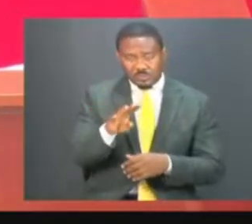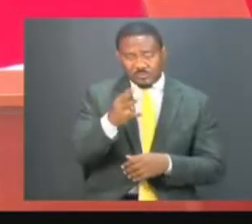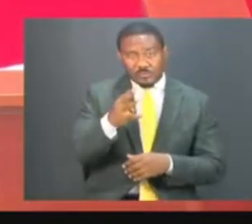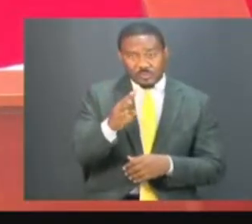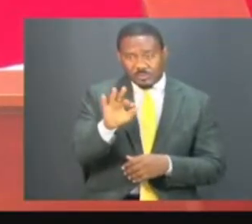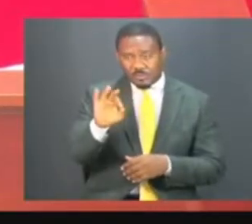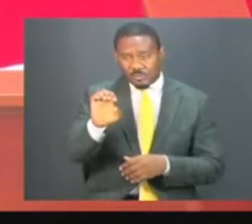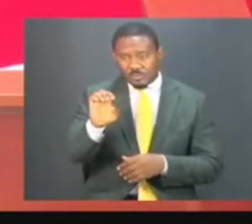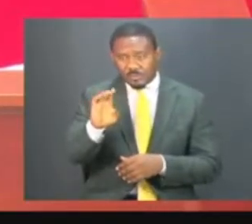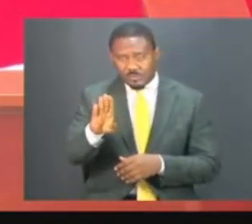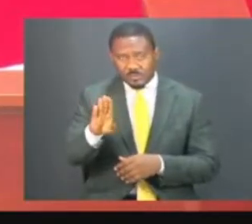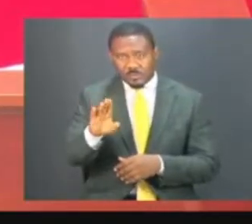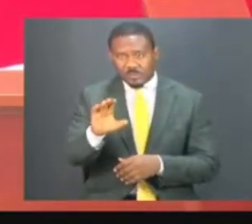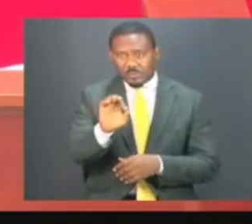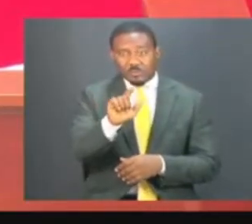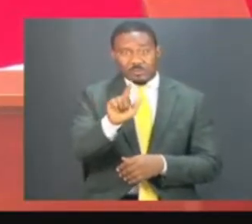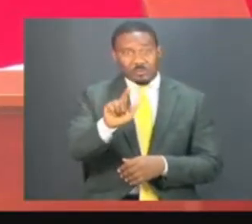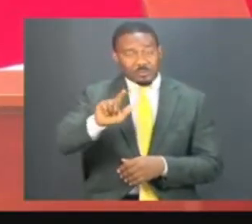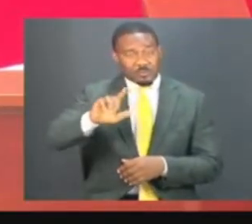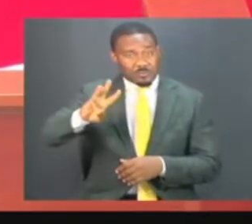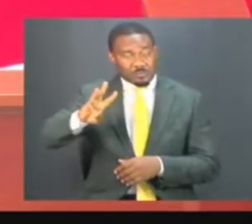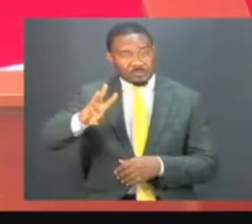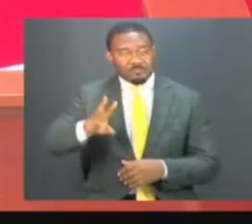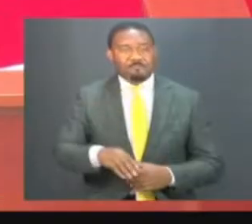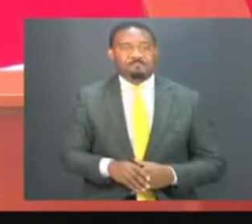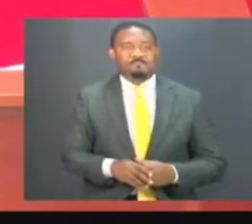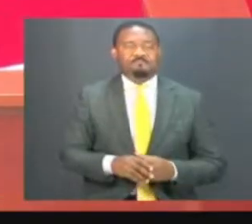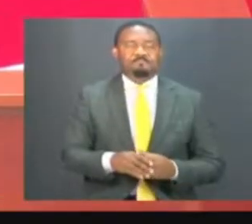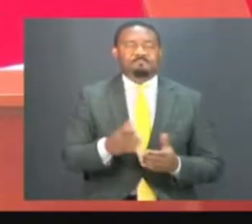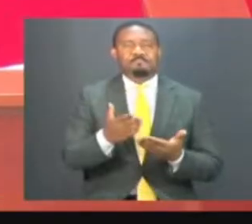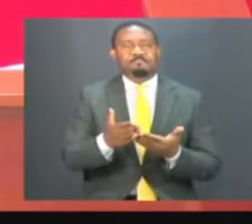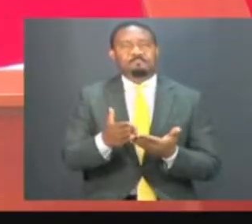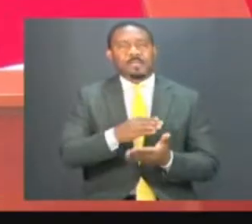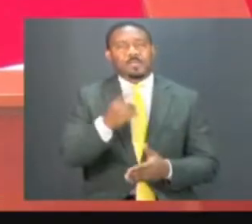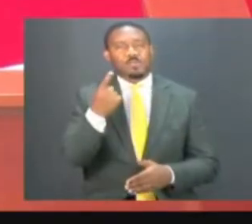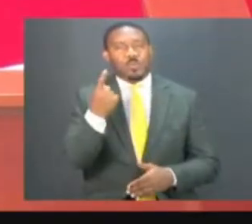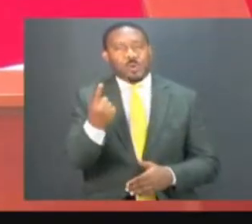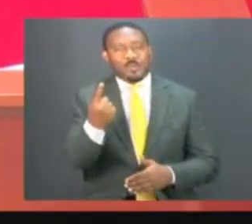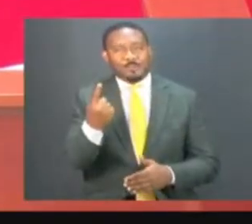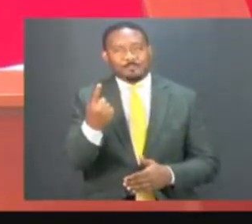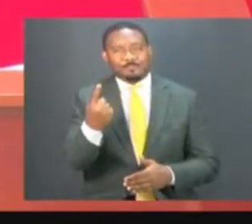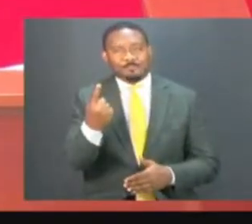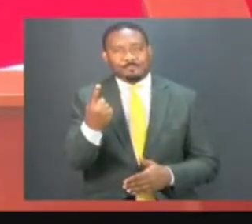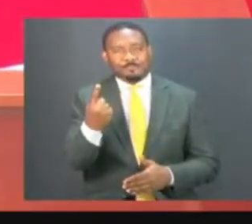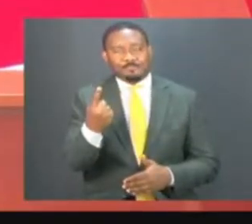February 2026. Page 1.